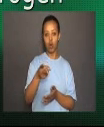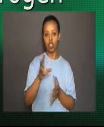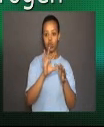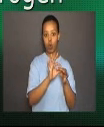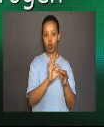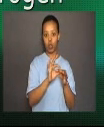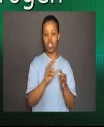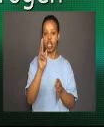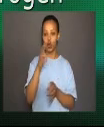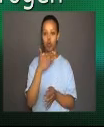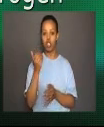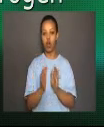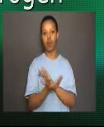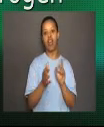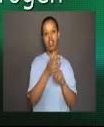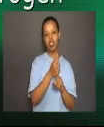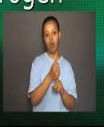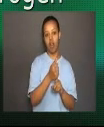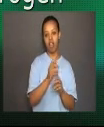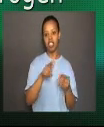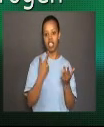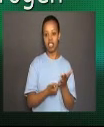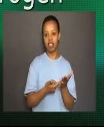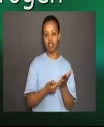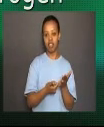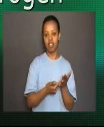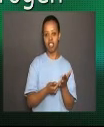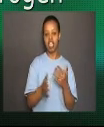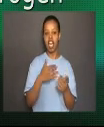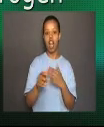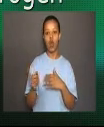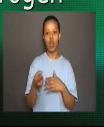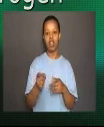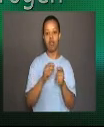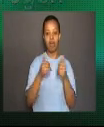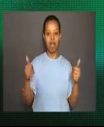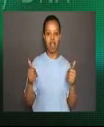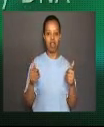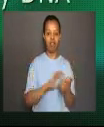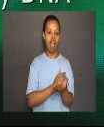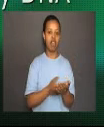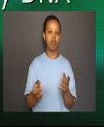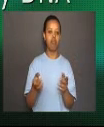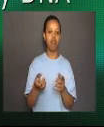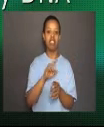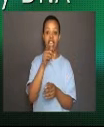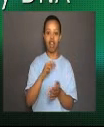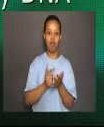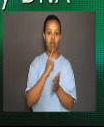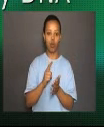3. Therefore, they take less energy to separate. The